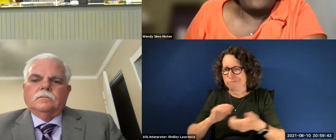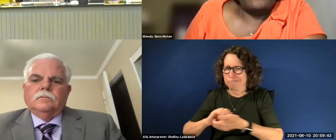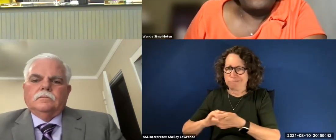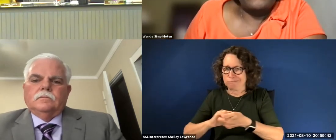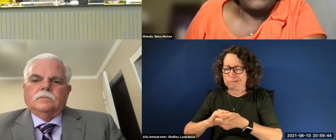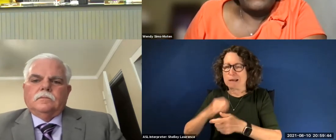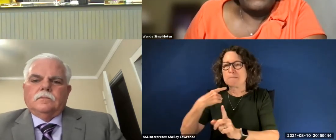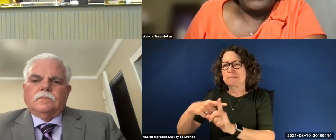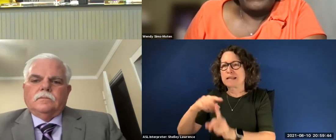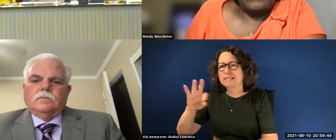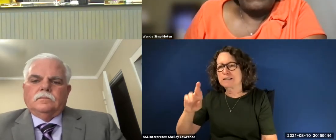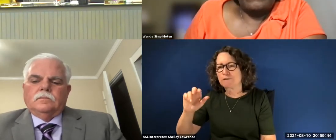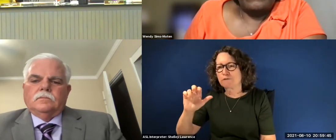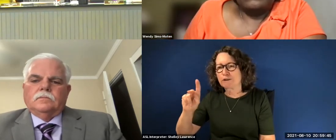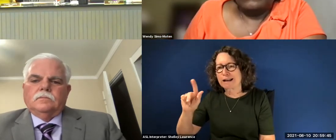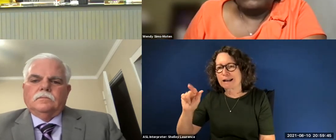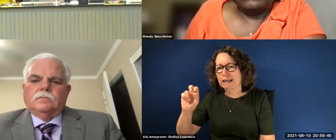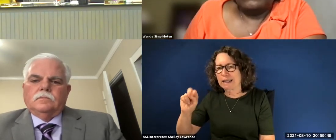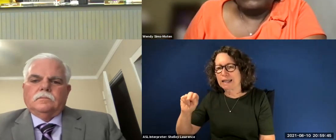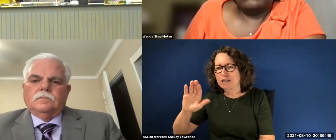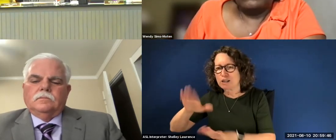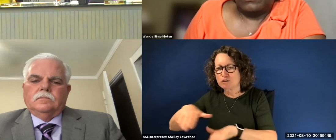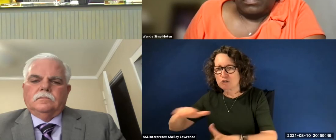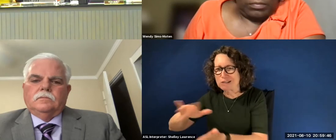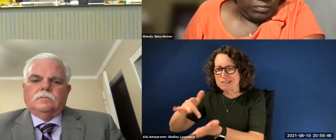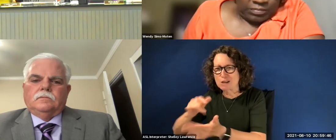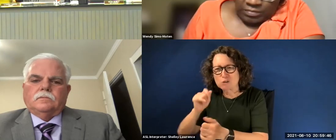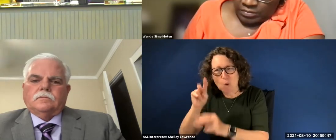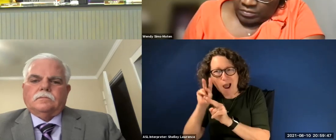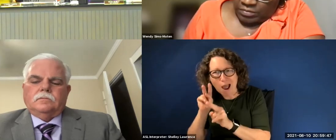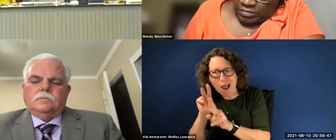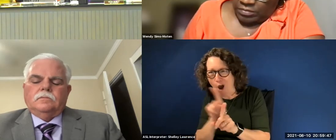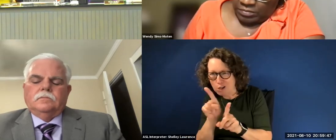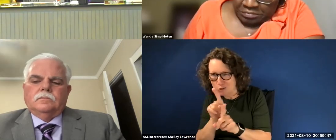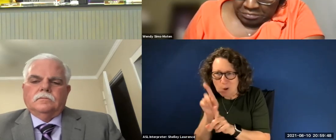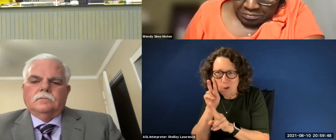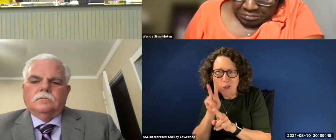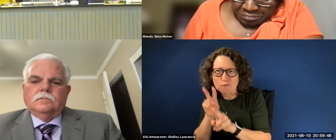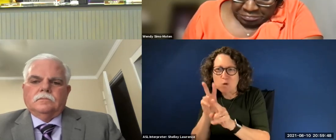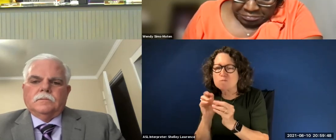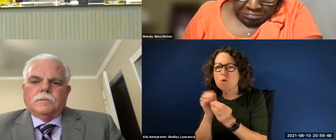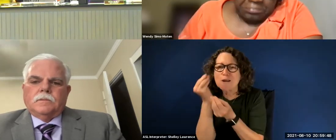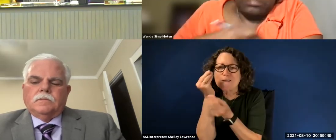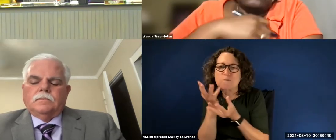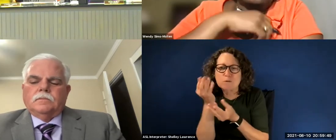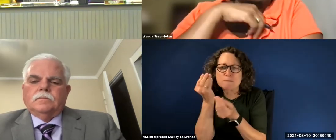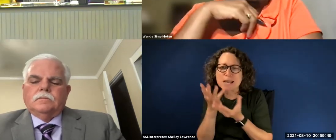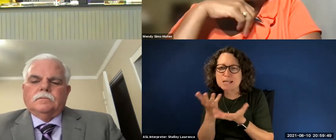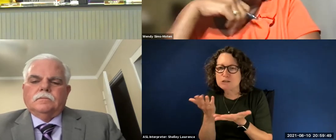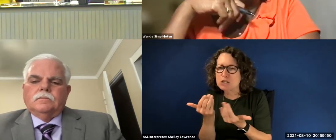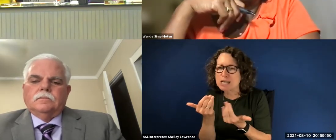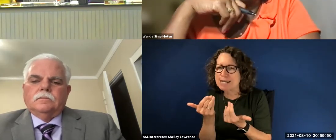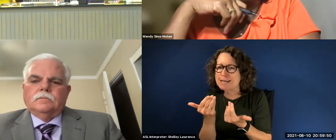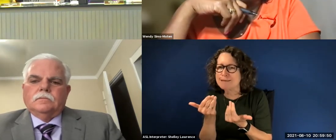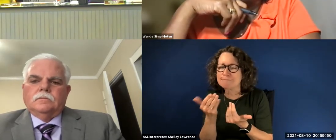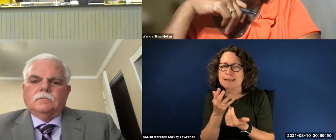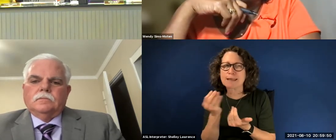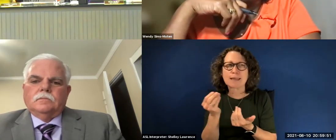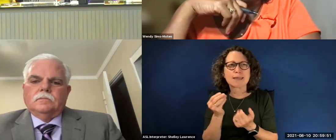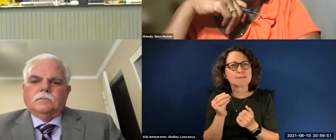the Franklin Children's Center. So I too look forward to more information